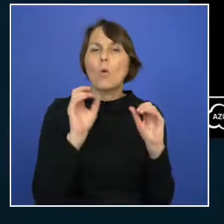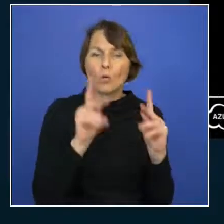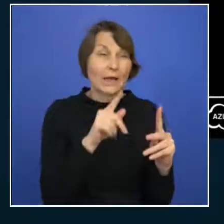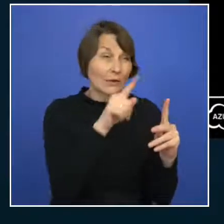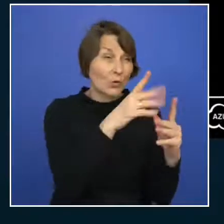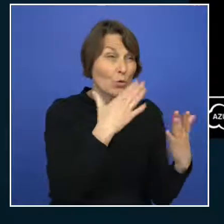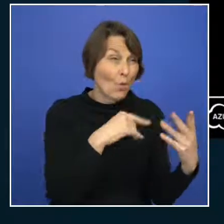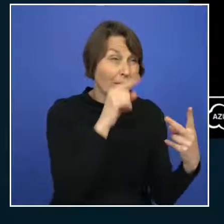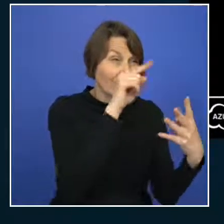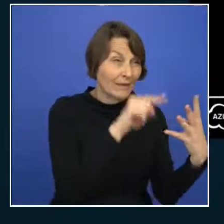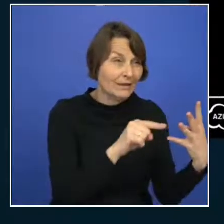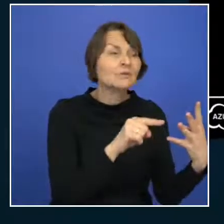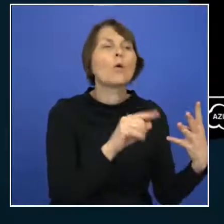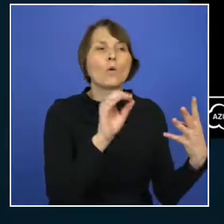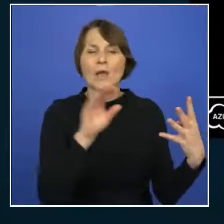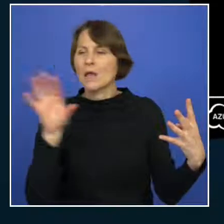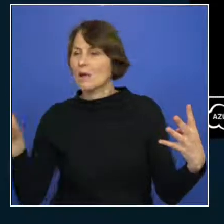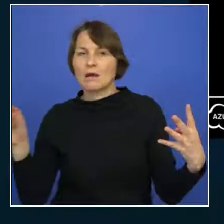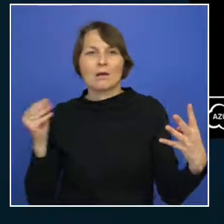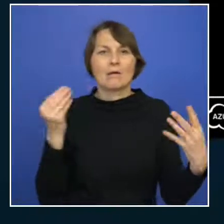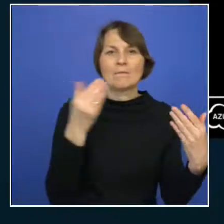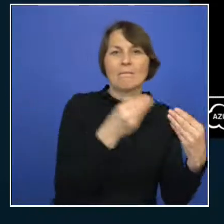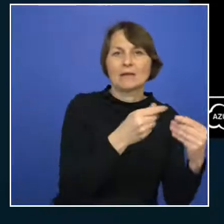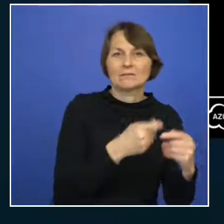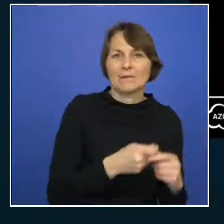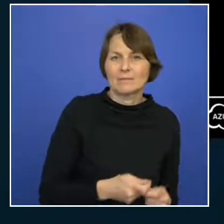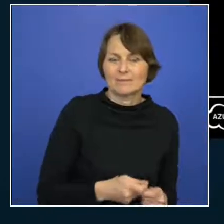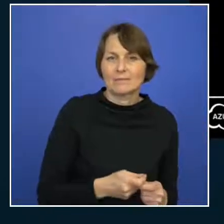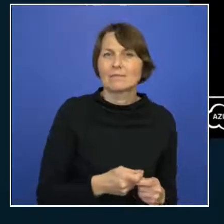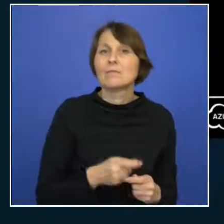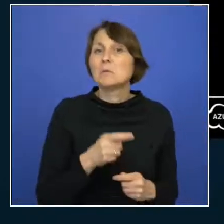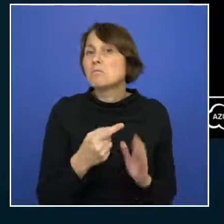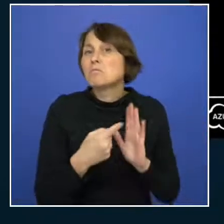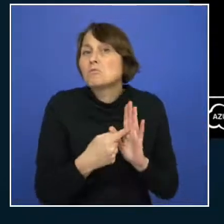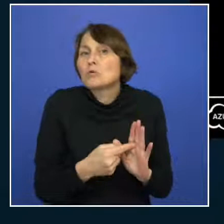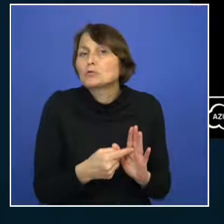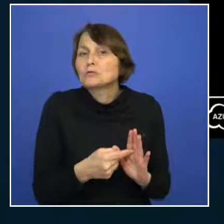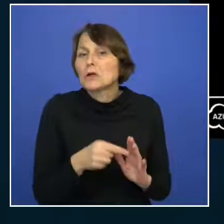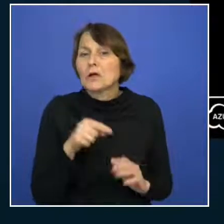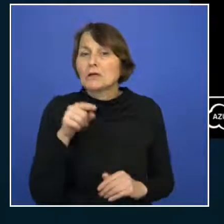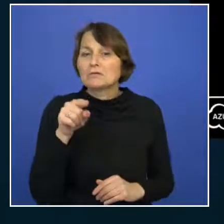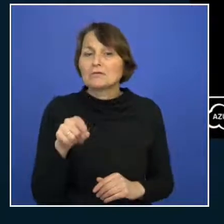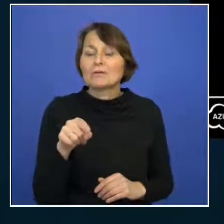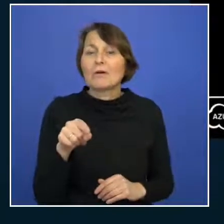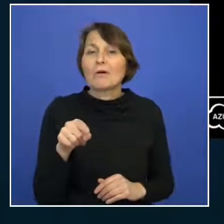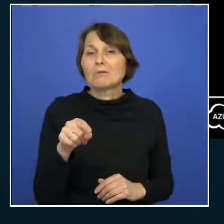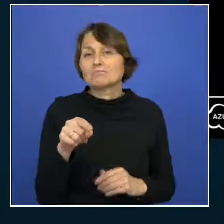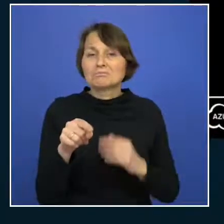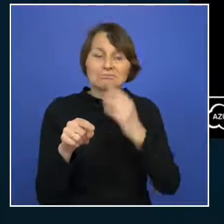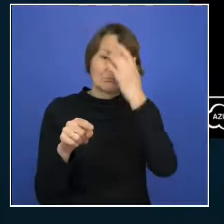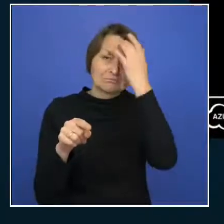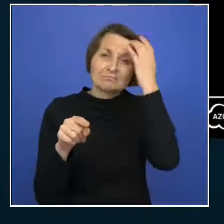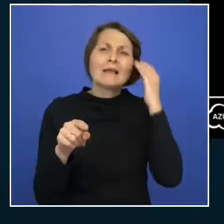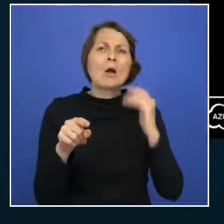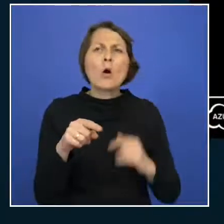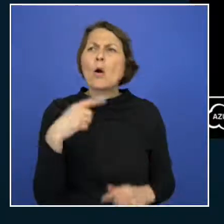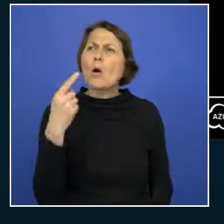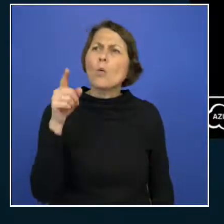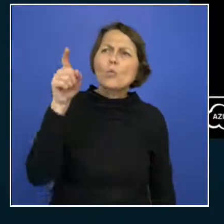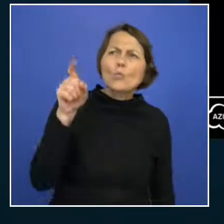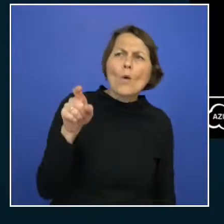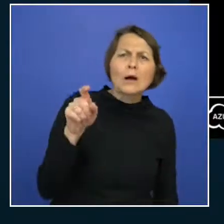you heard from other organization, oh, it's a trend to work with containers,